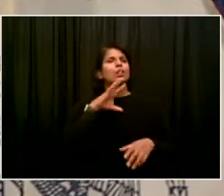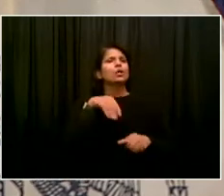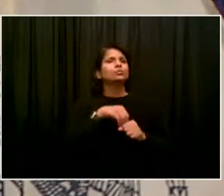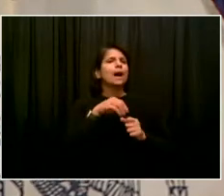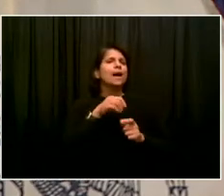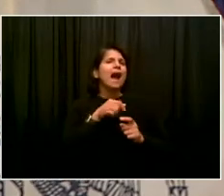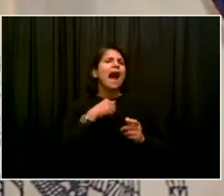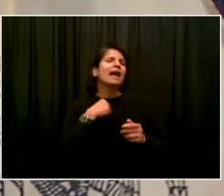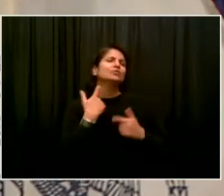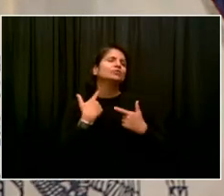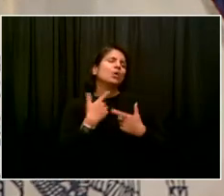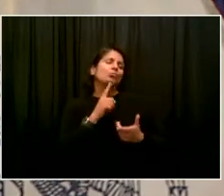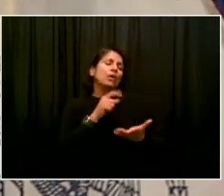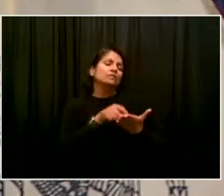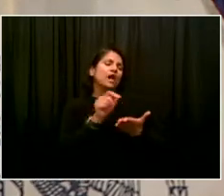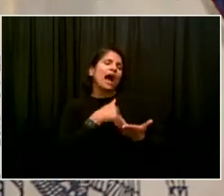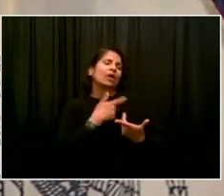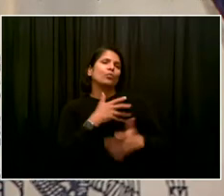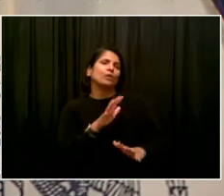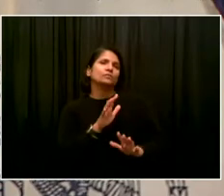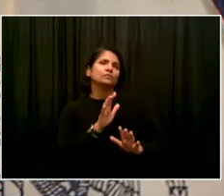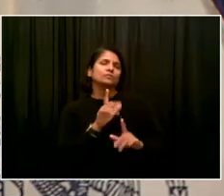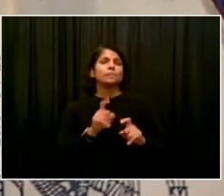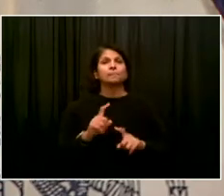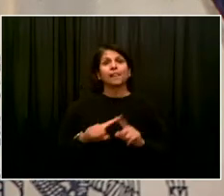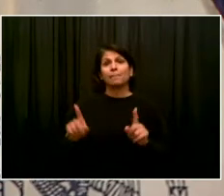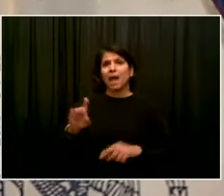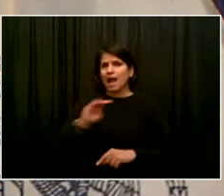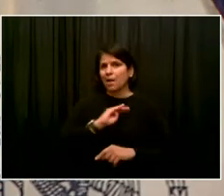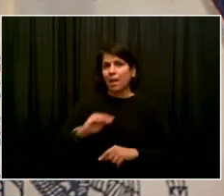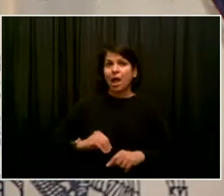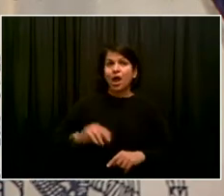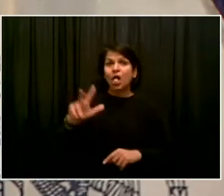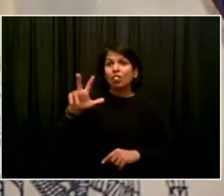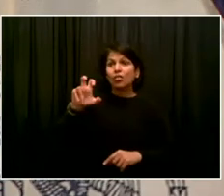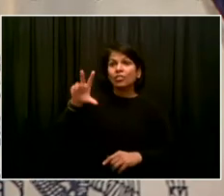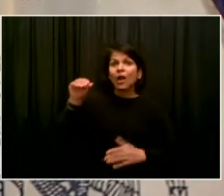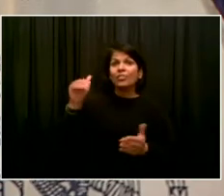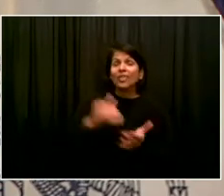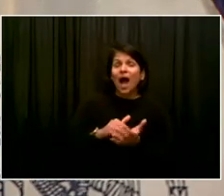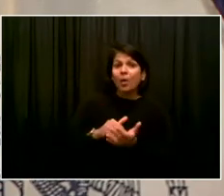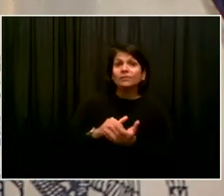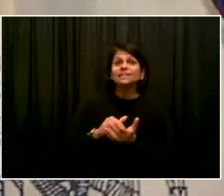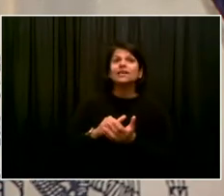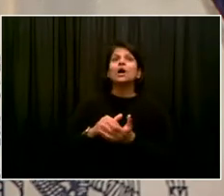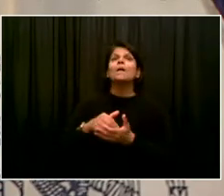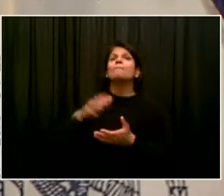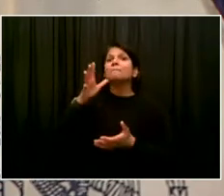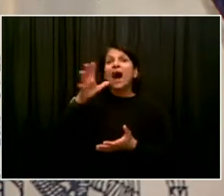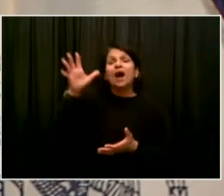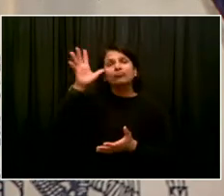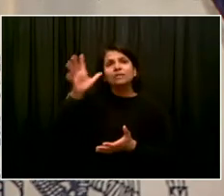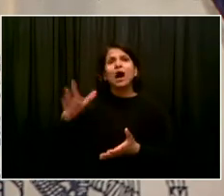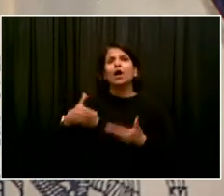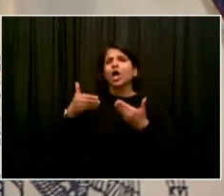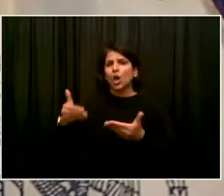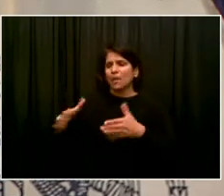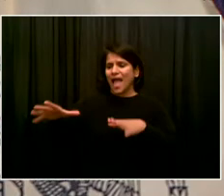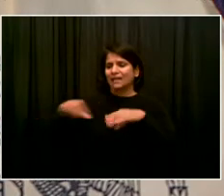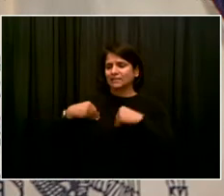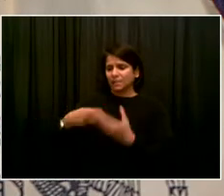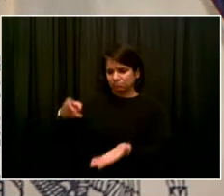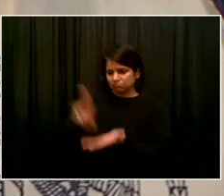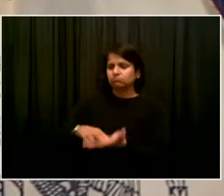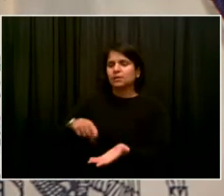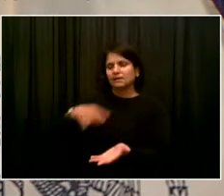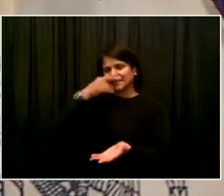to have their kids tested. Again, that's before we've now turned to the parents of the vaccinated kids, which I think is going to lead that number to go up quite a